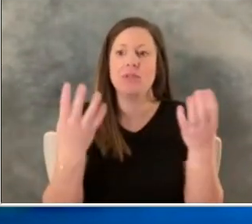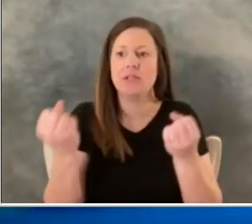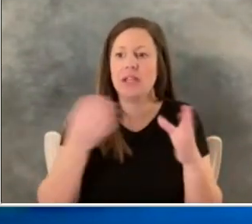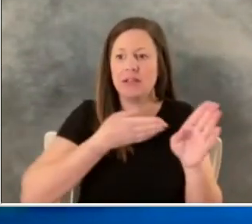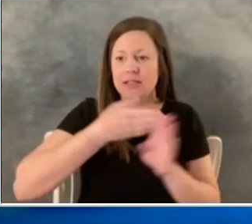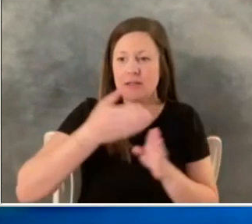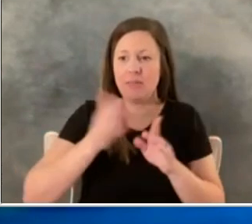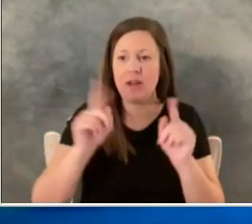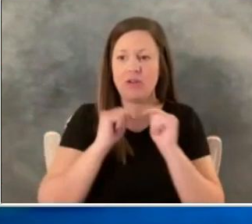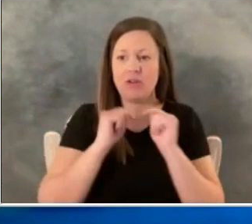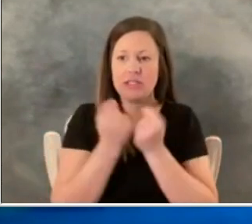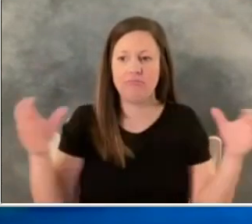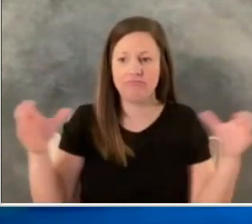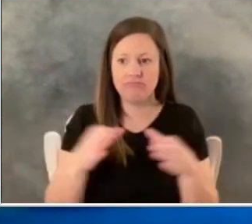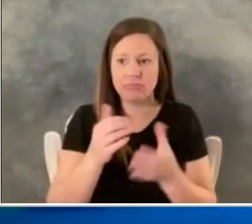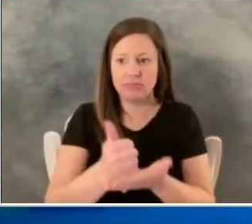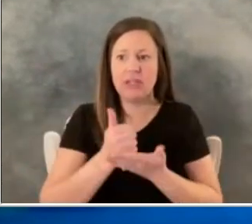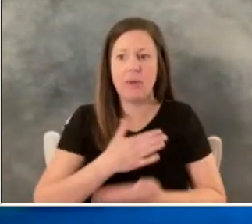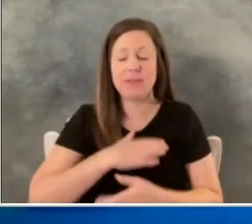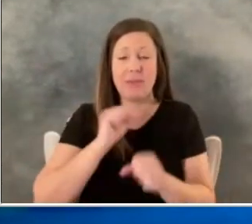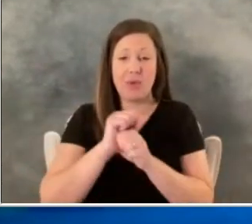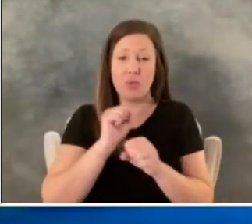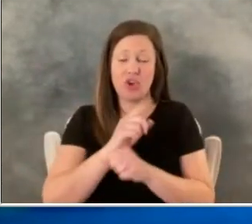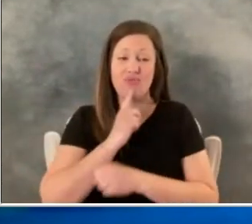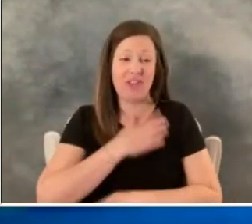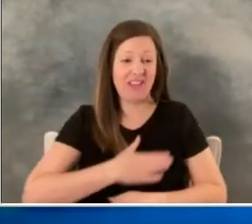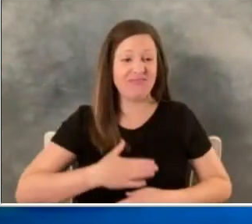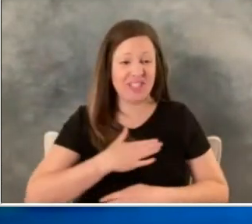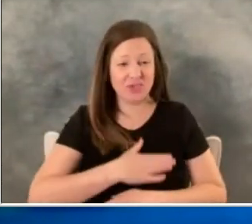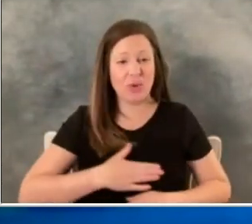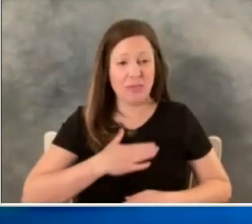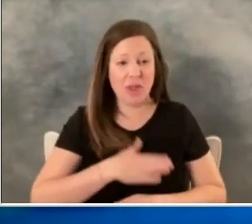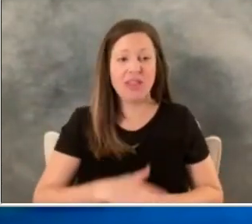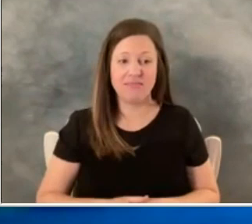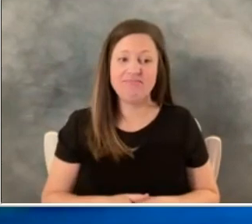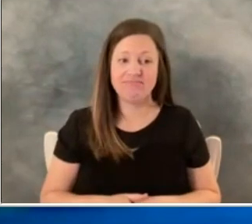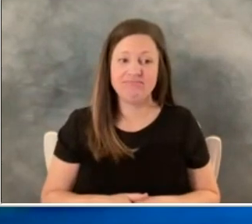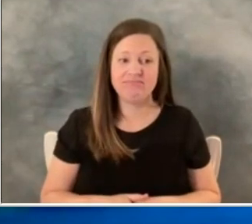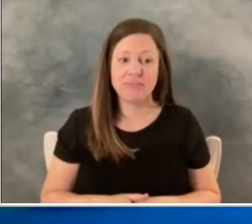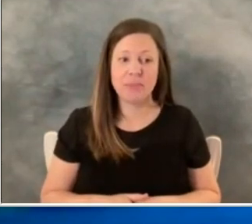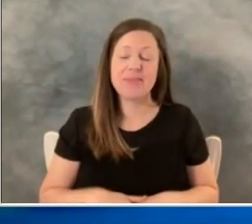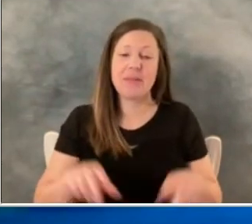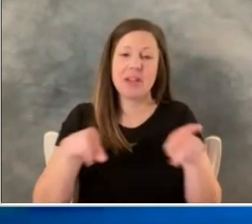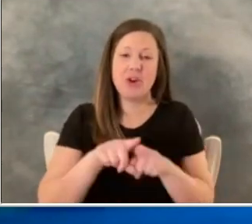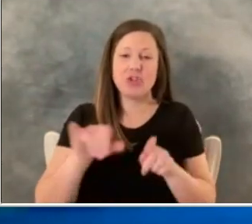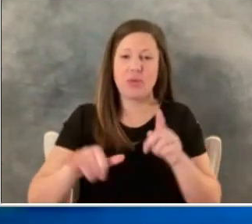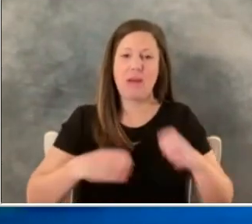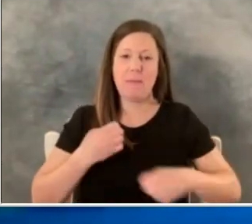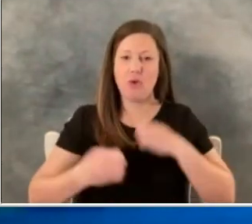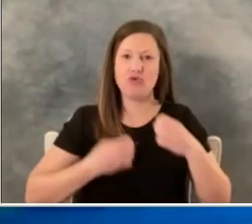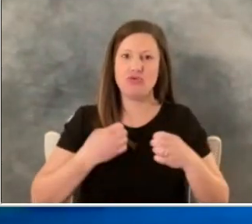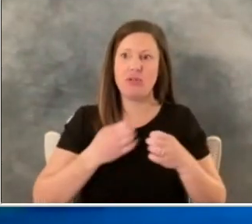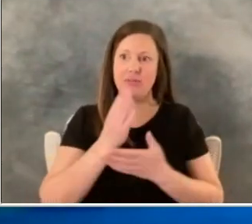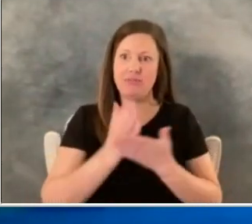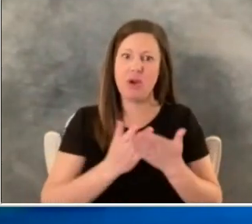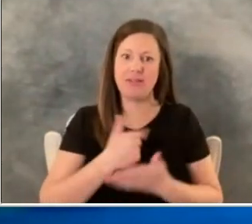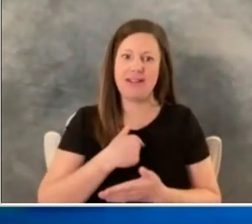work incredibly enjoyable, along with this emotional piece that I mentioned at the beginning.